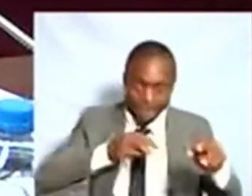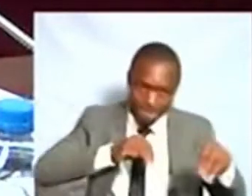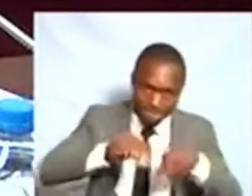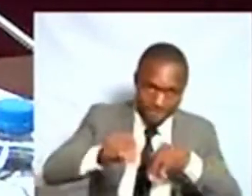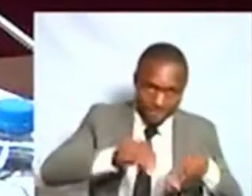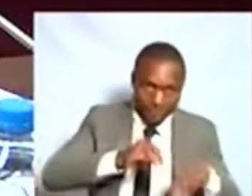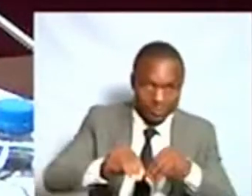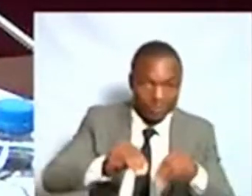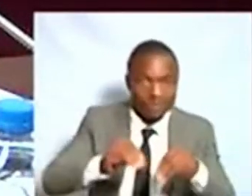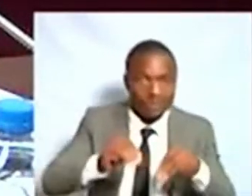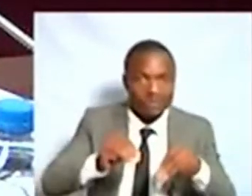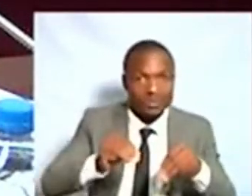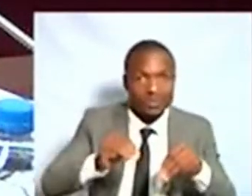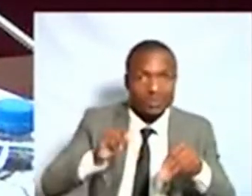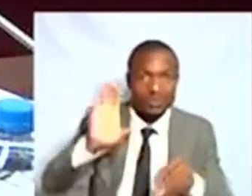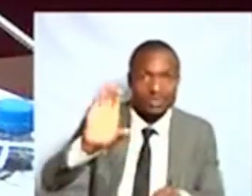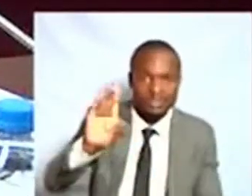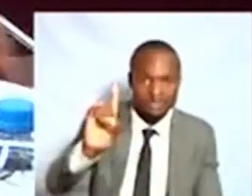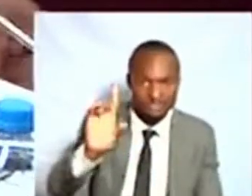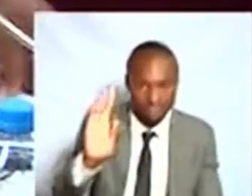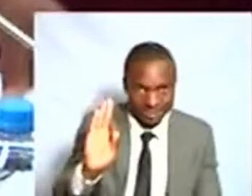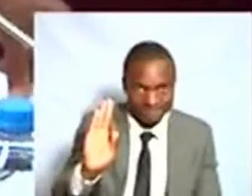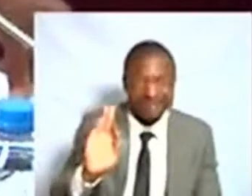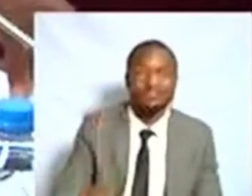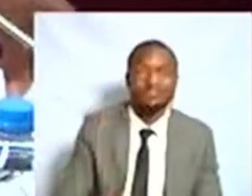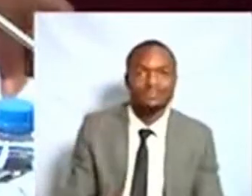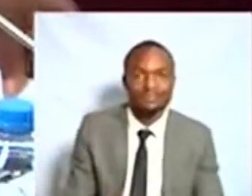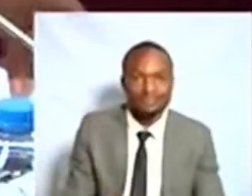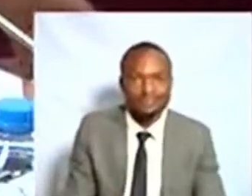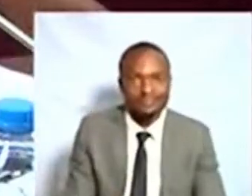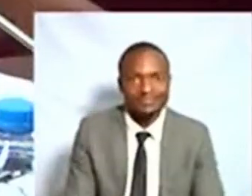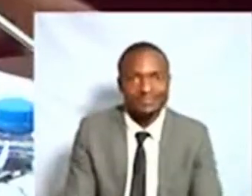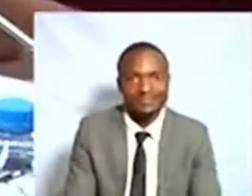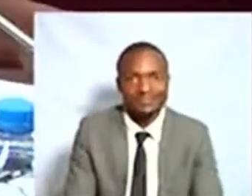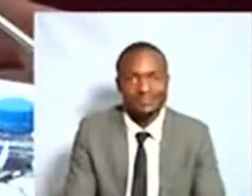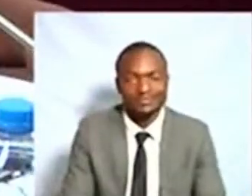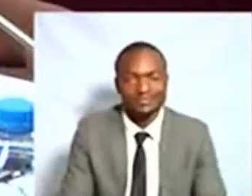of constituency development funds.